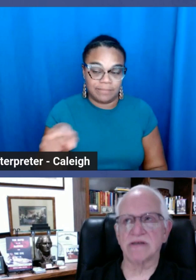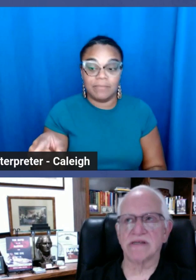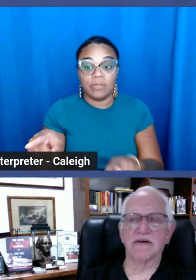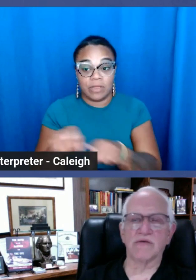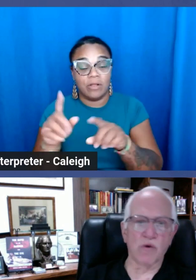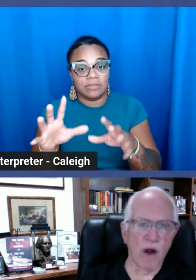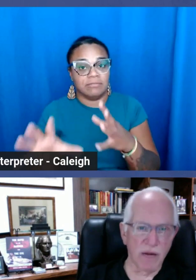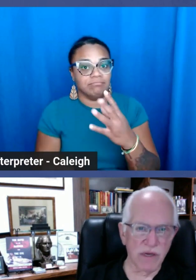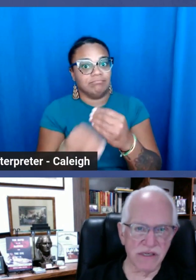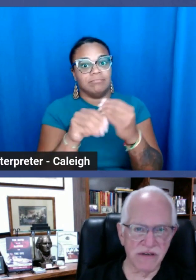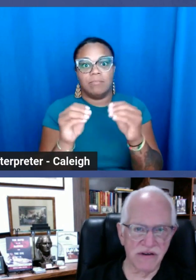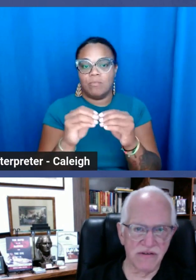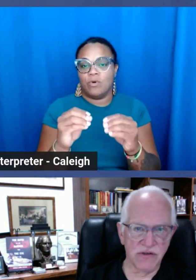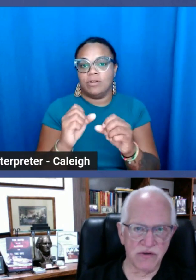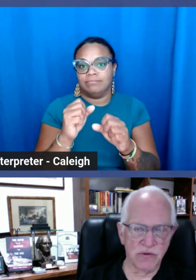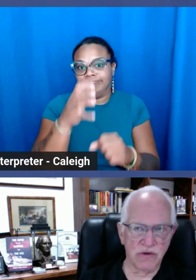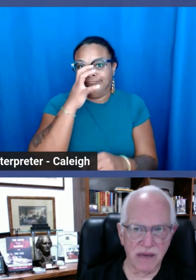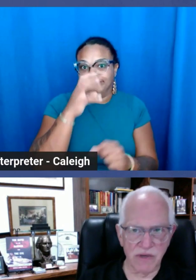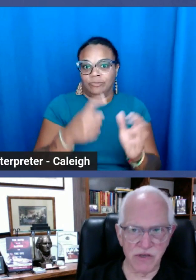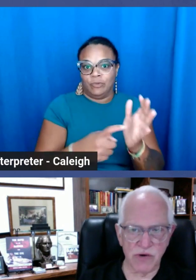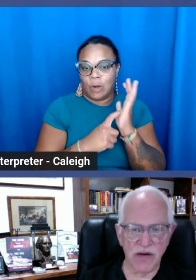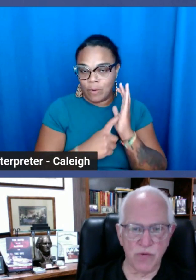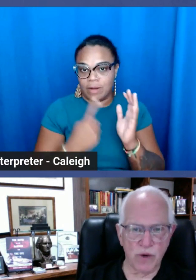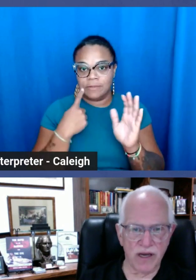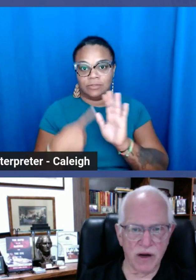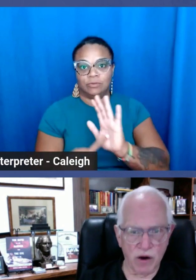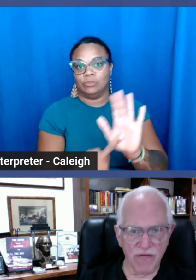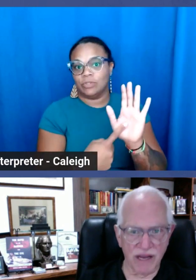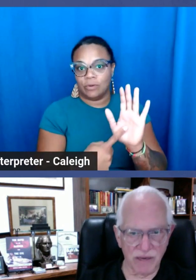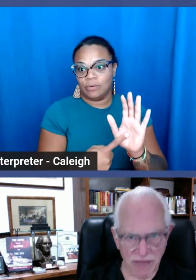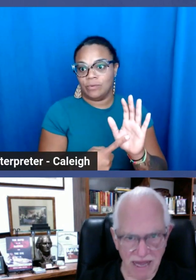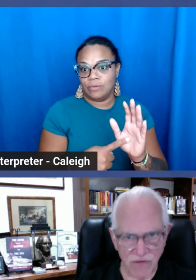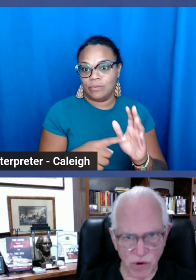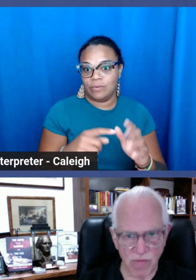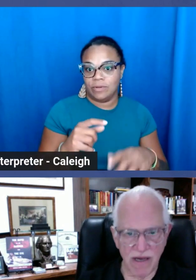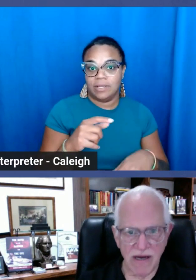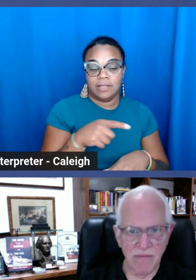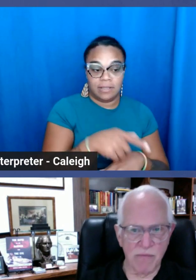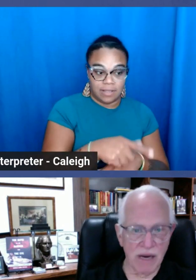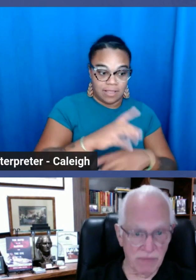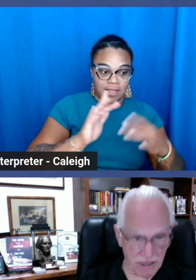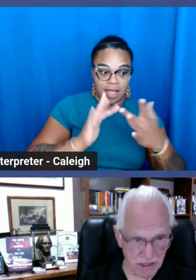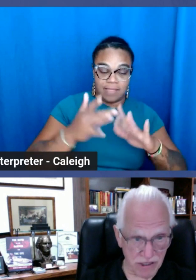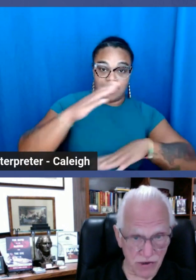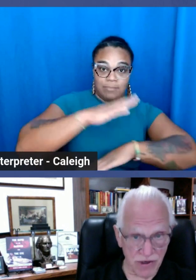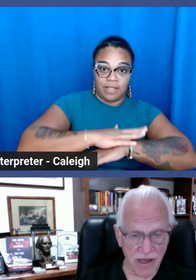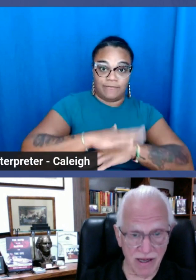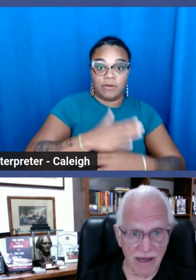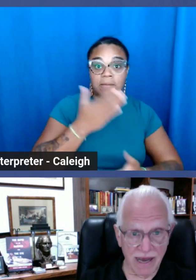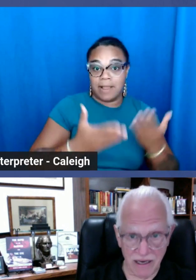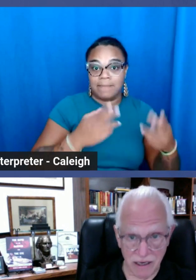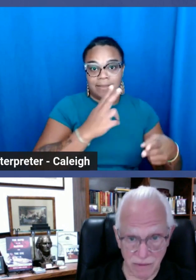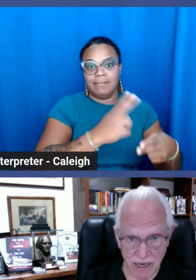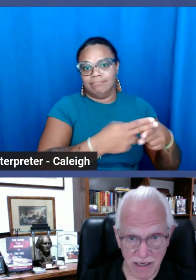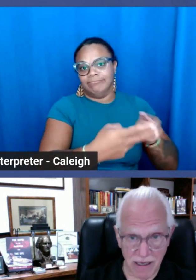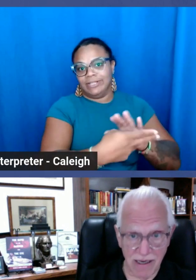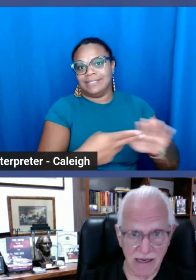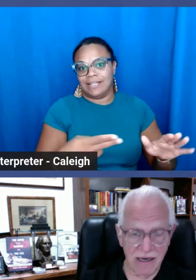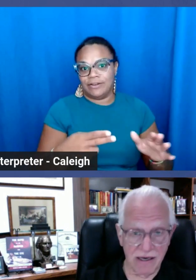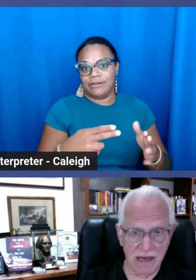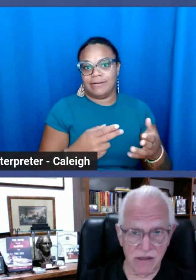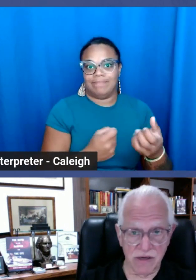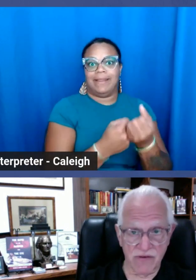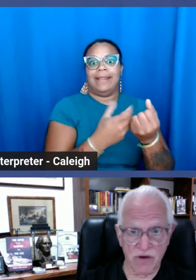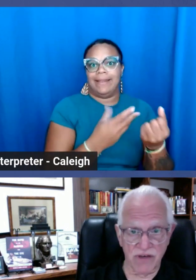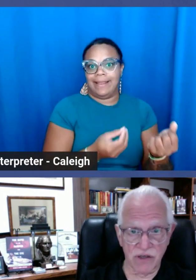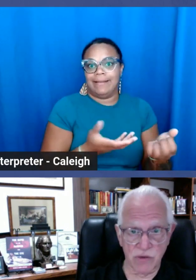stringent requirements to demonstrate when an online platform might be considered aiding and abetting in